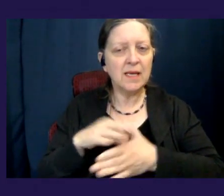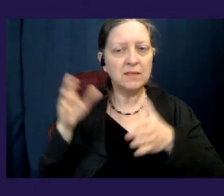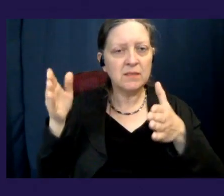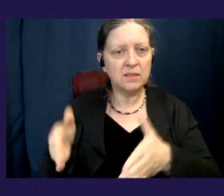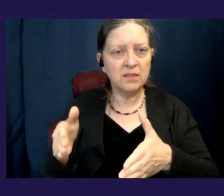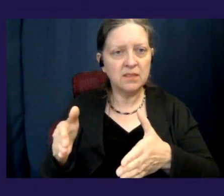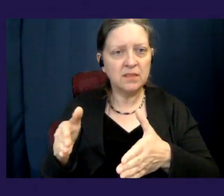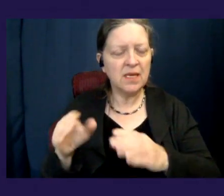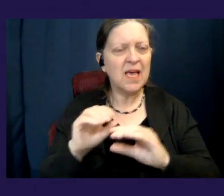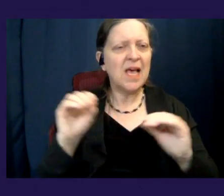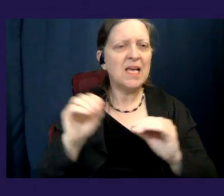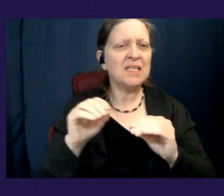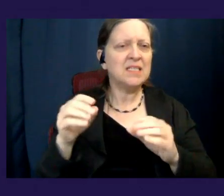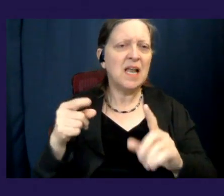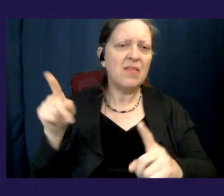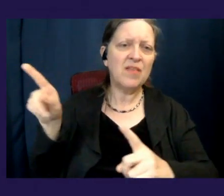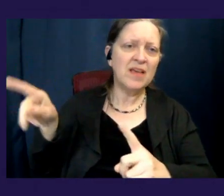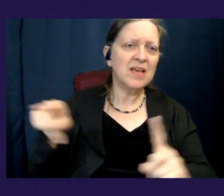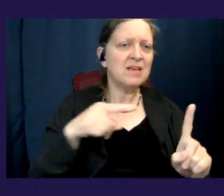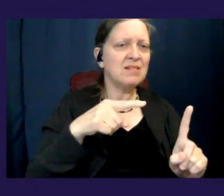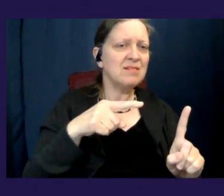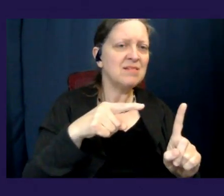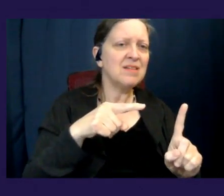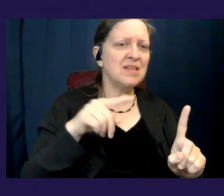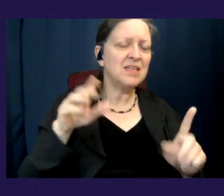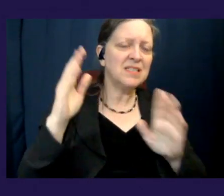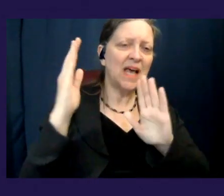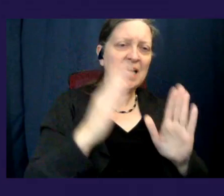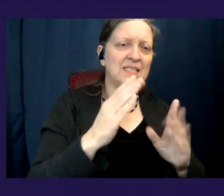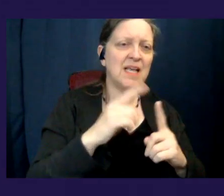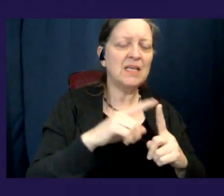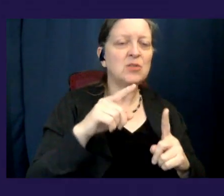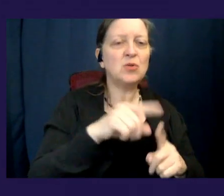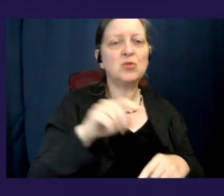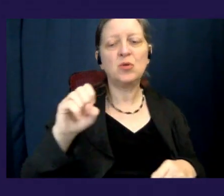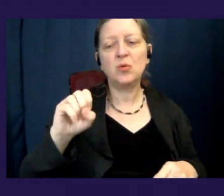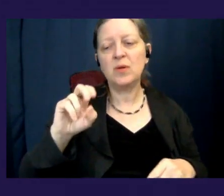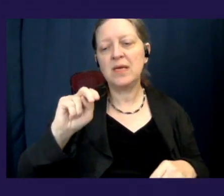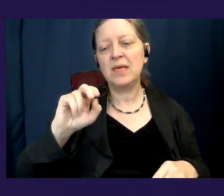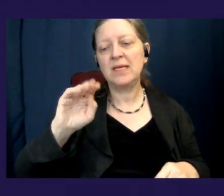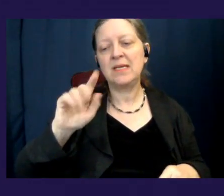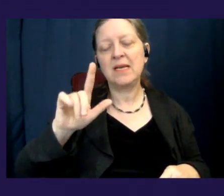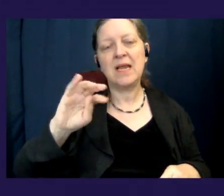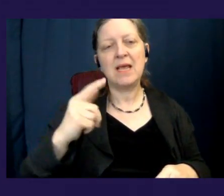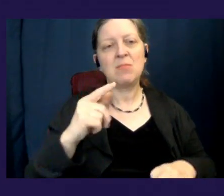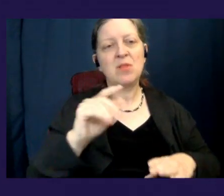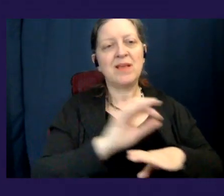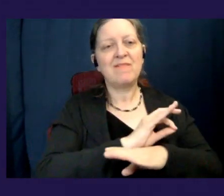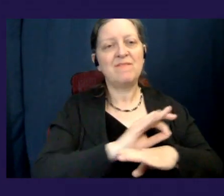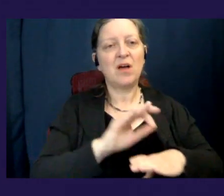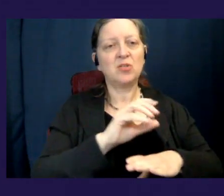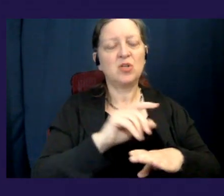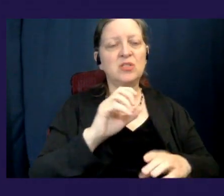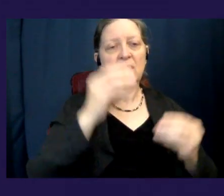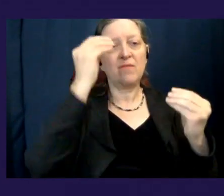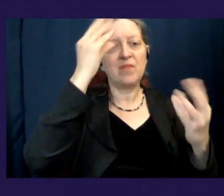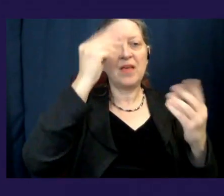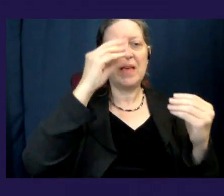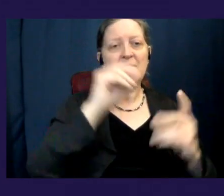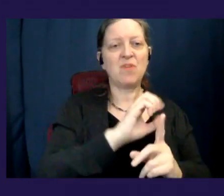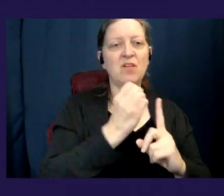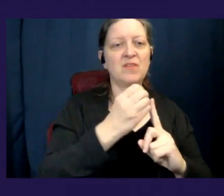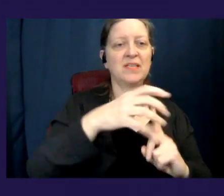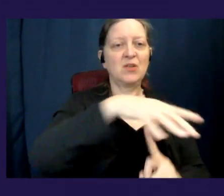the enabling functions of the information environments that are owned by and the algorithmically